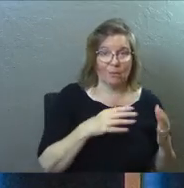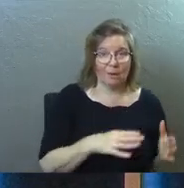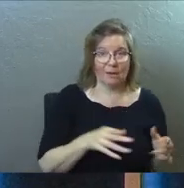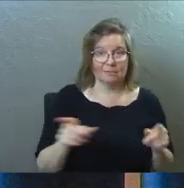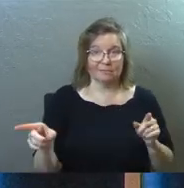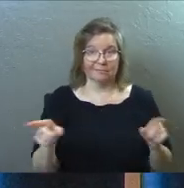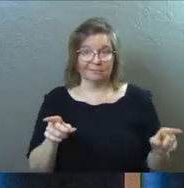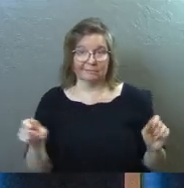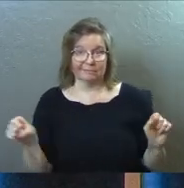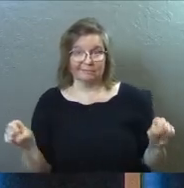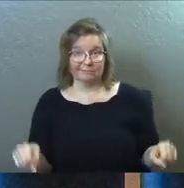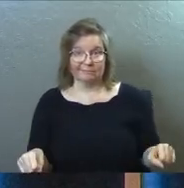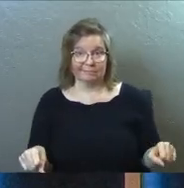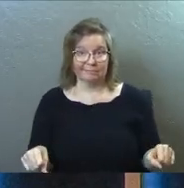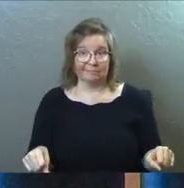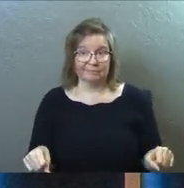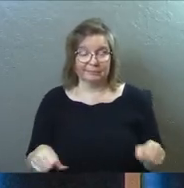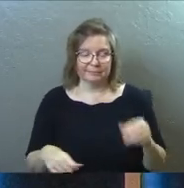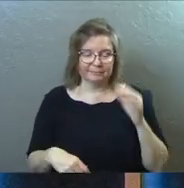yes?